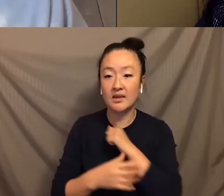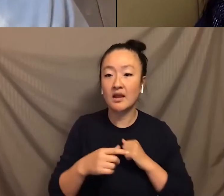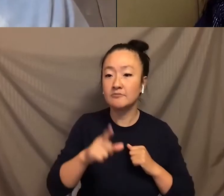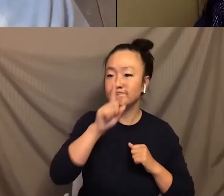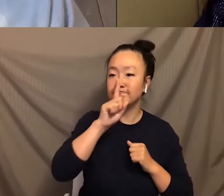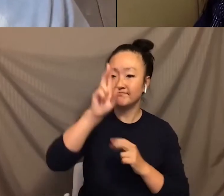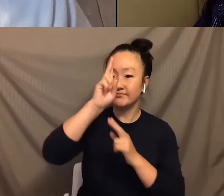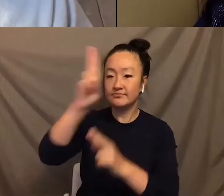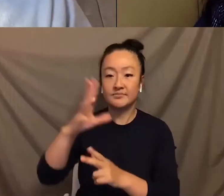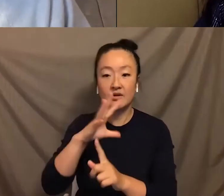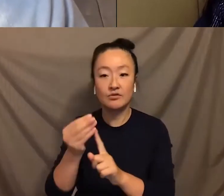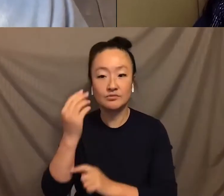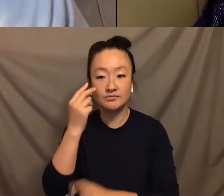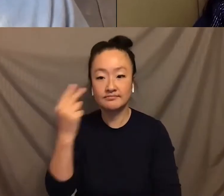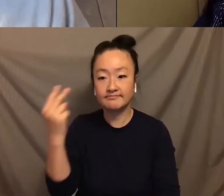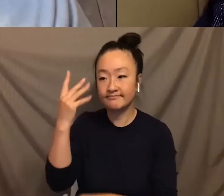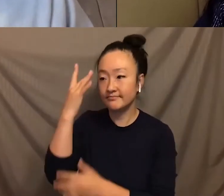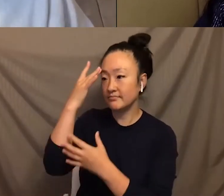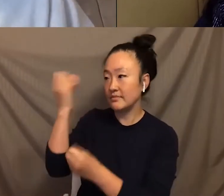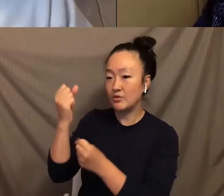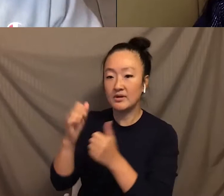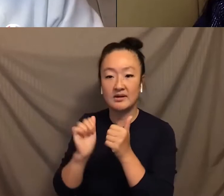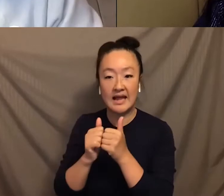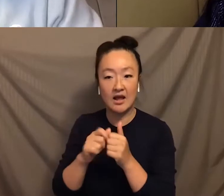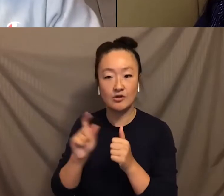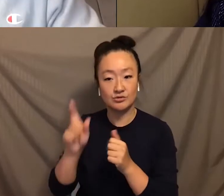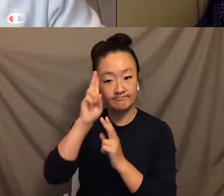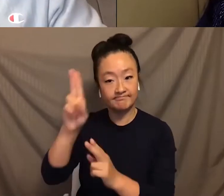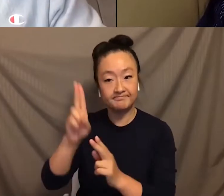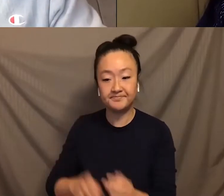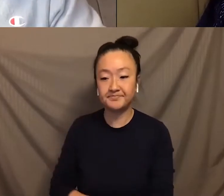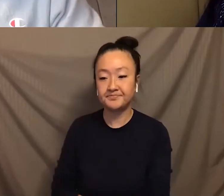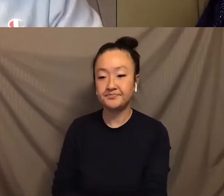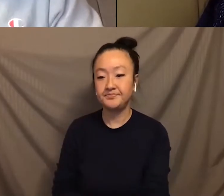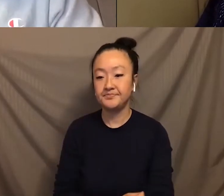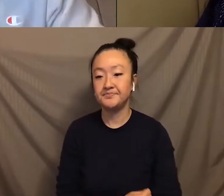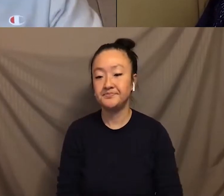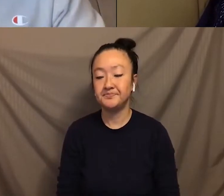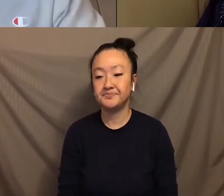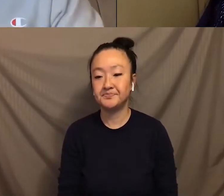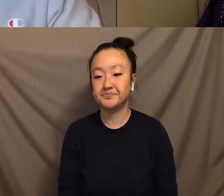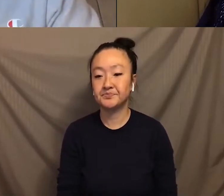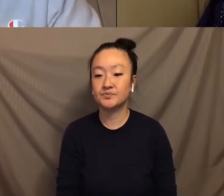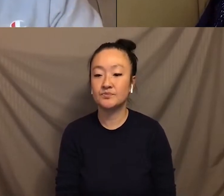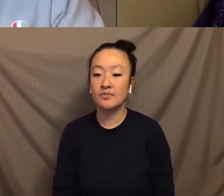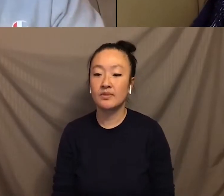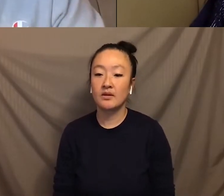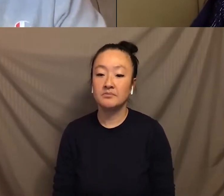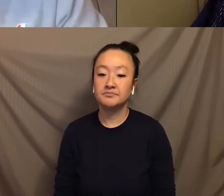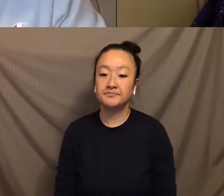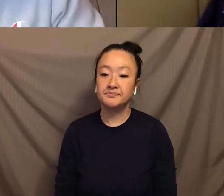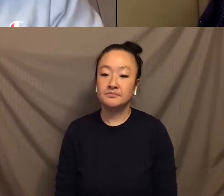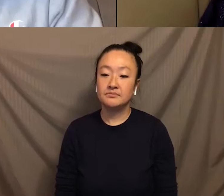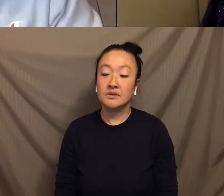cultural memory in the way that they should have been. So even and as I